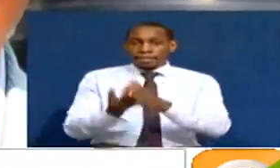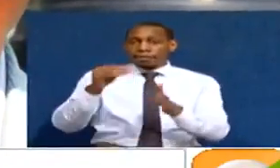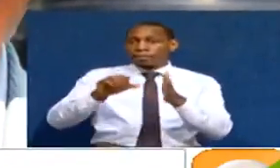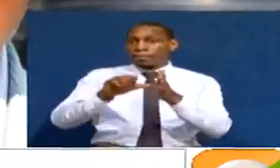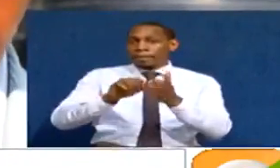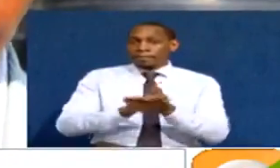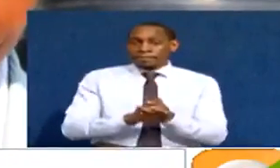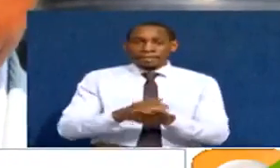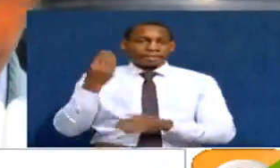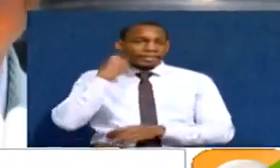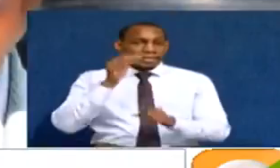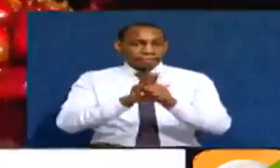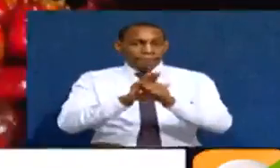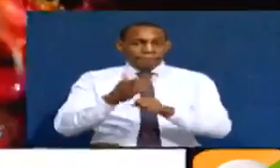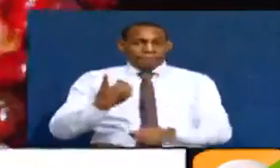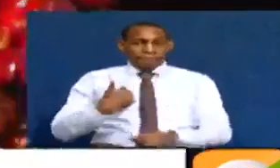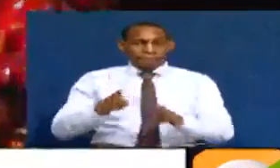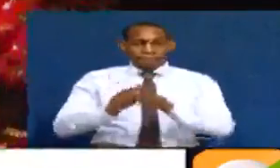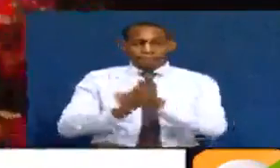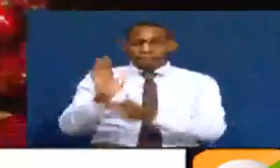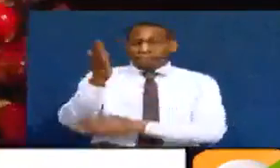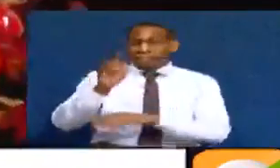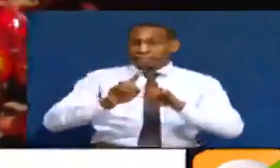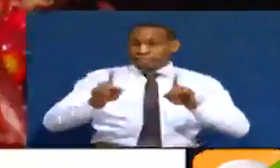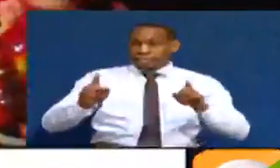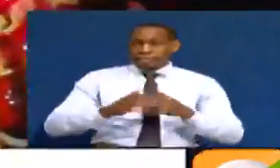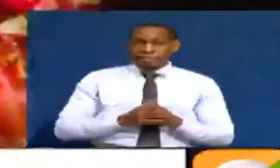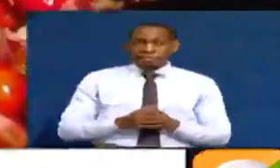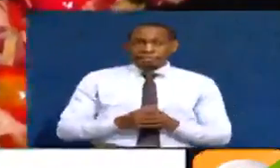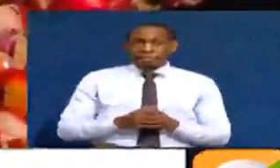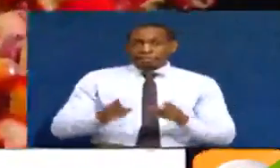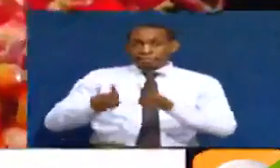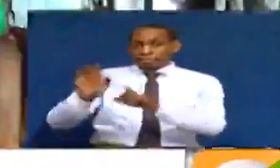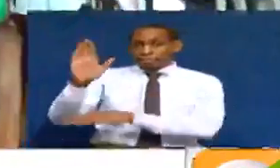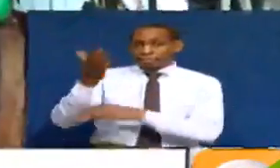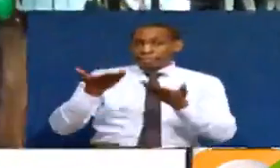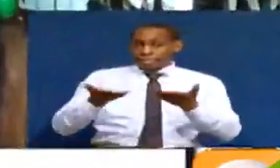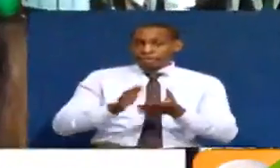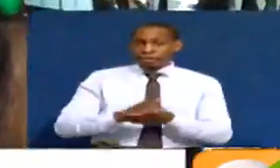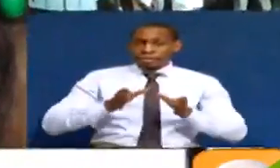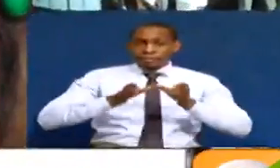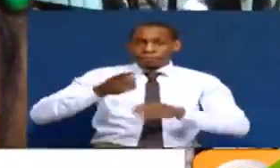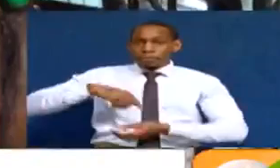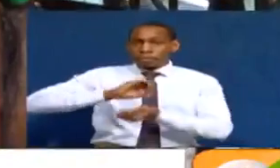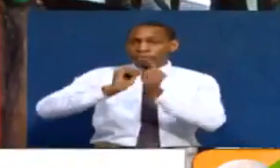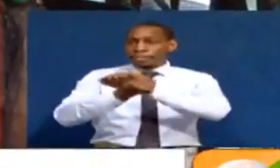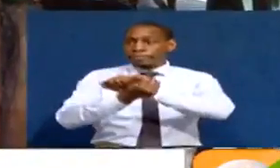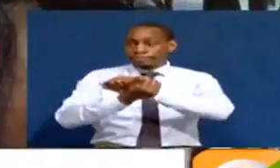tabu. Magonjwa ni mengi sana kwa huo mti. Lakini hiyo miti sasa ilitubidi